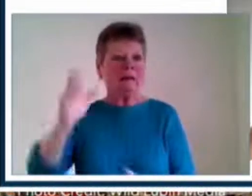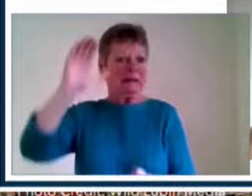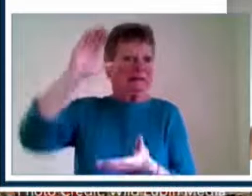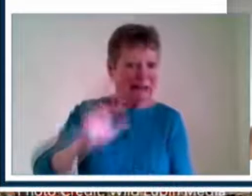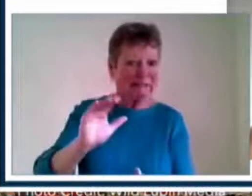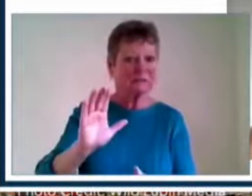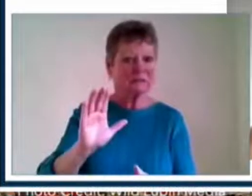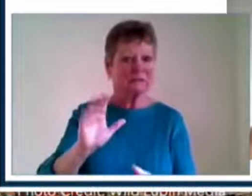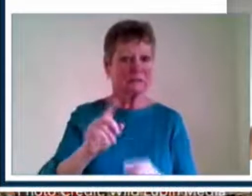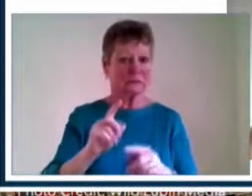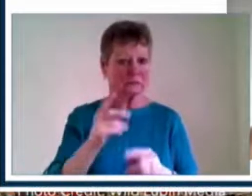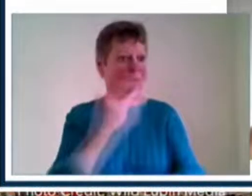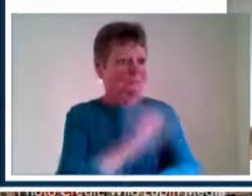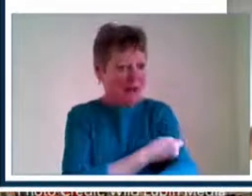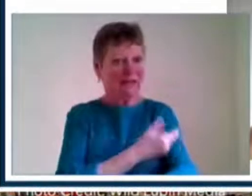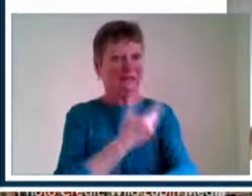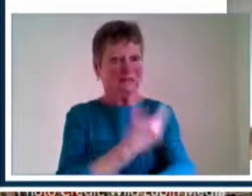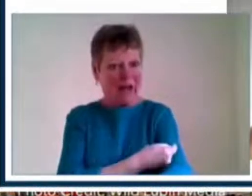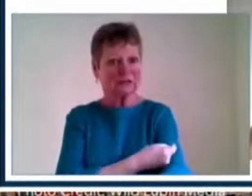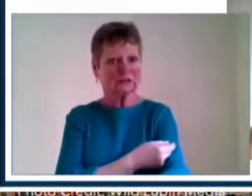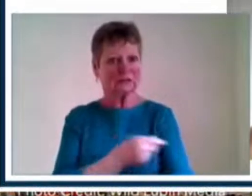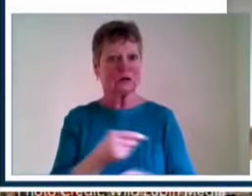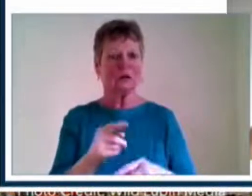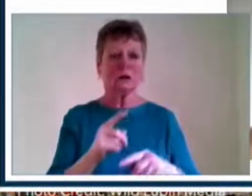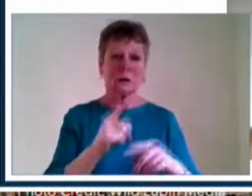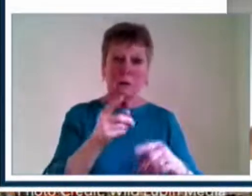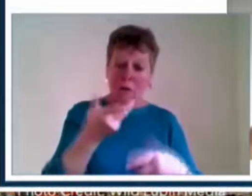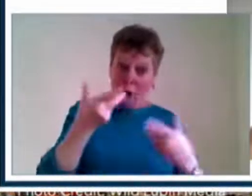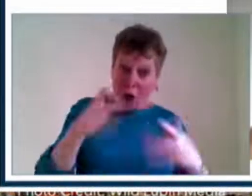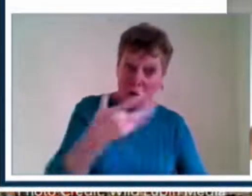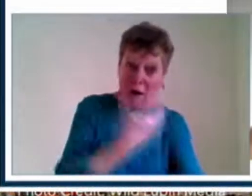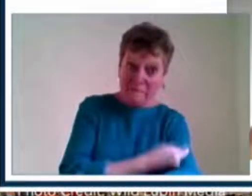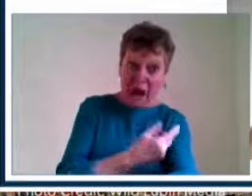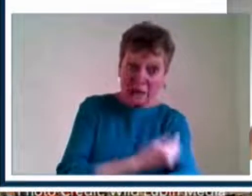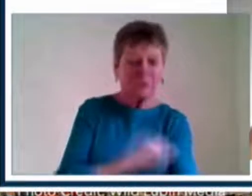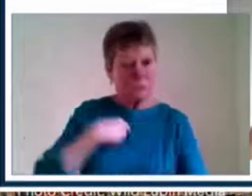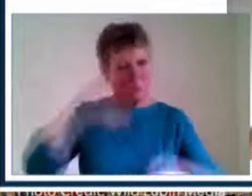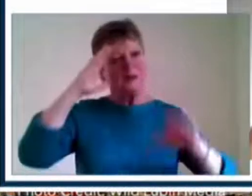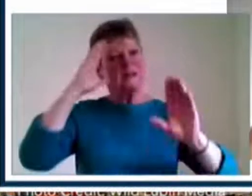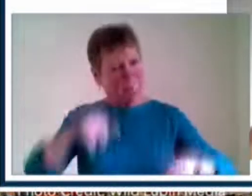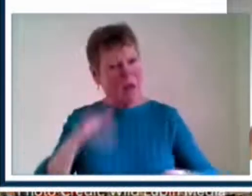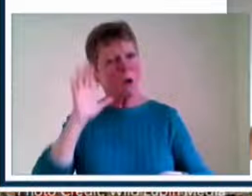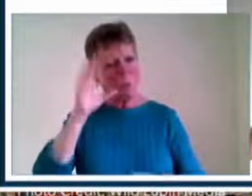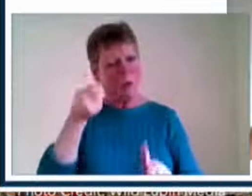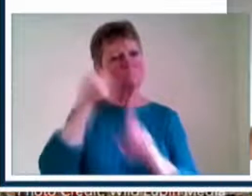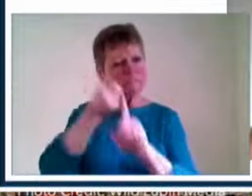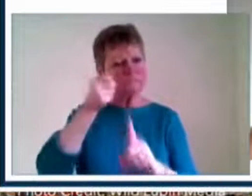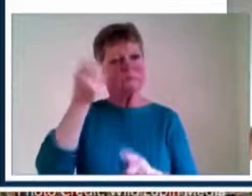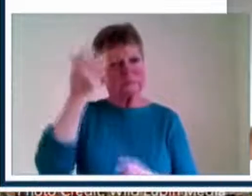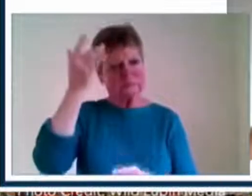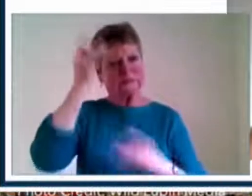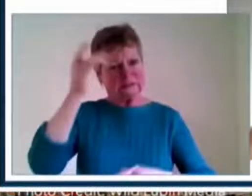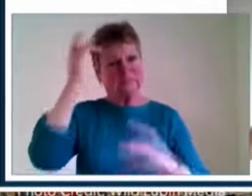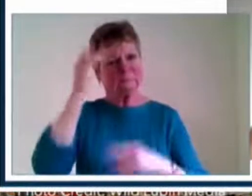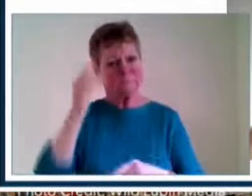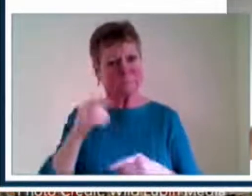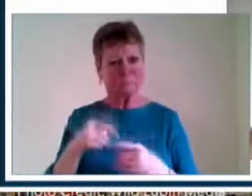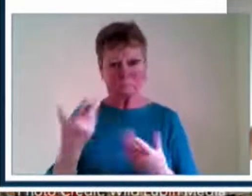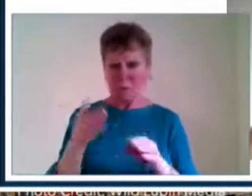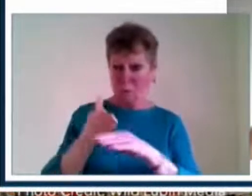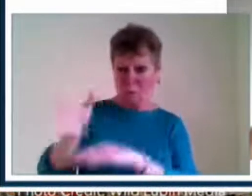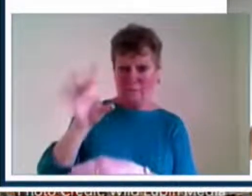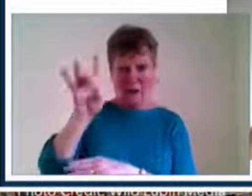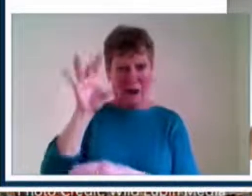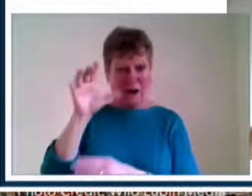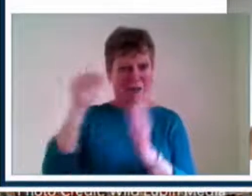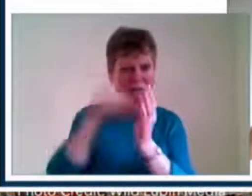Vaccinated people are getting COVID-19. This is expected. With about 850,000 Nova Scotians fully vaccinated and a highly